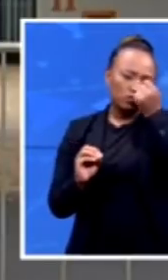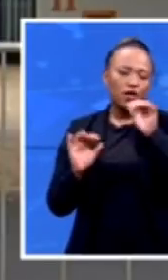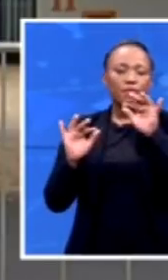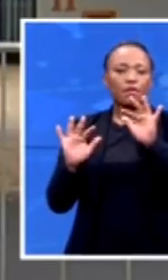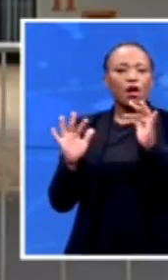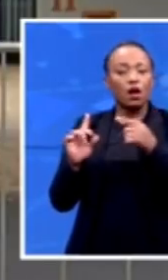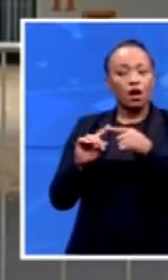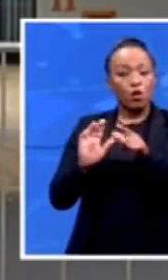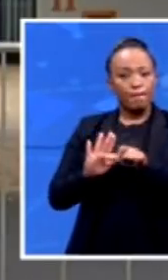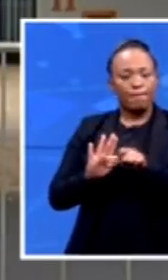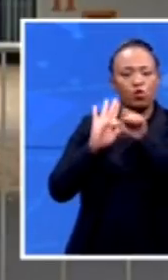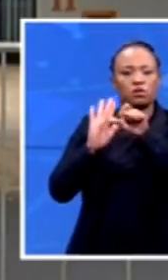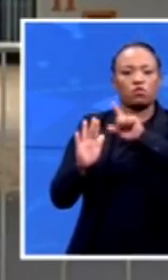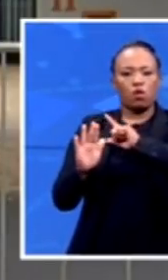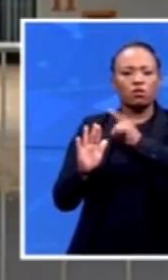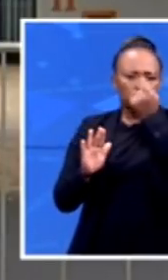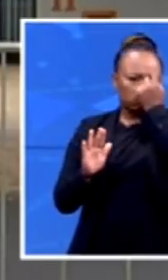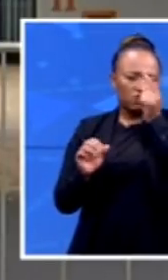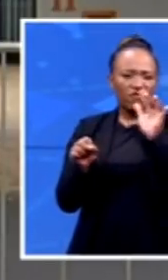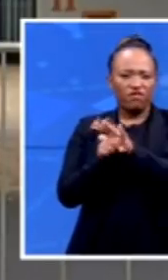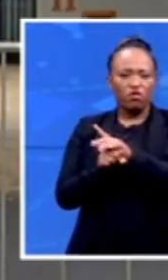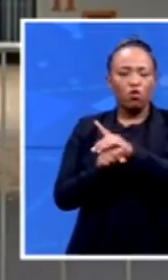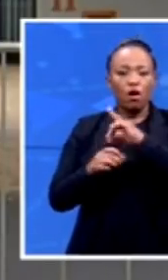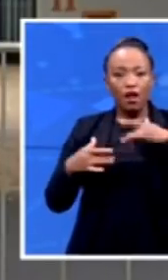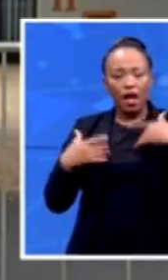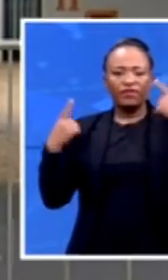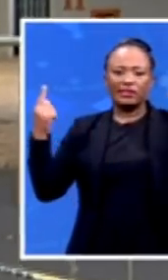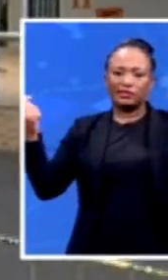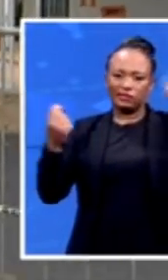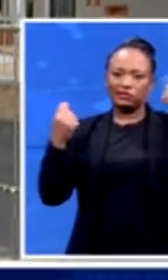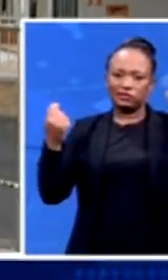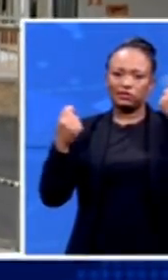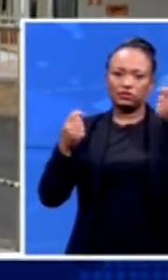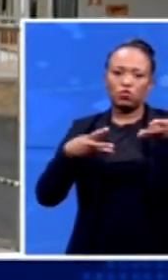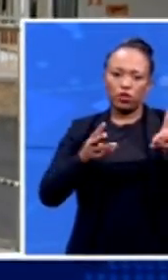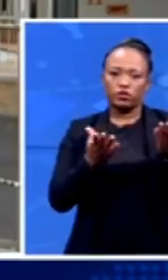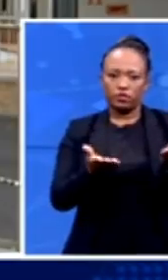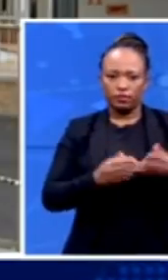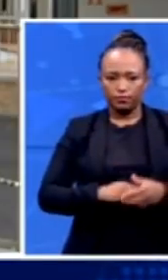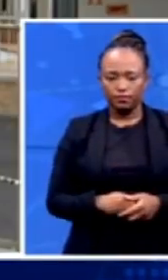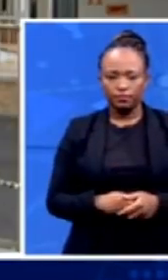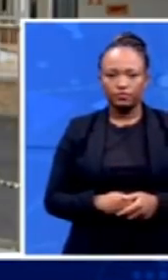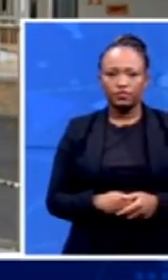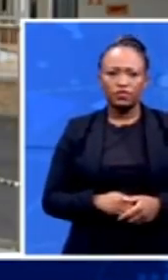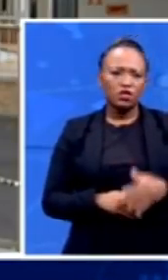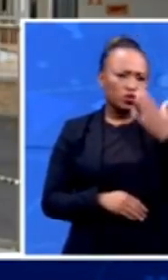is celebrated and reflected on in this manner. And do we know what time the president will be coming through?